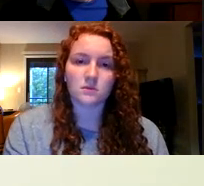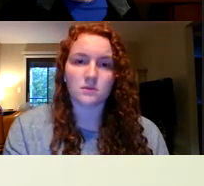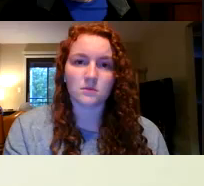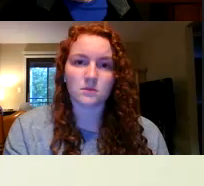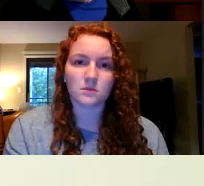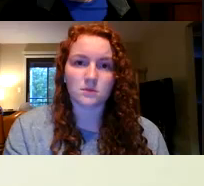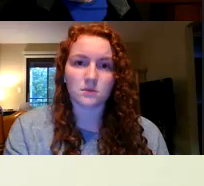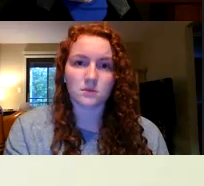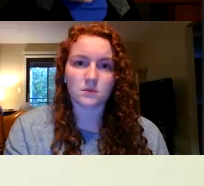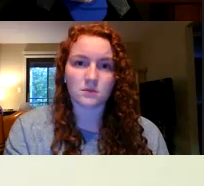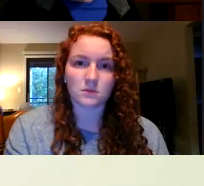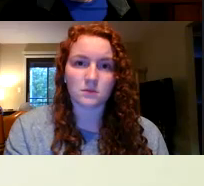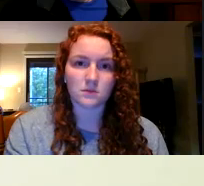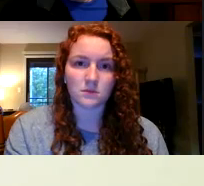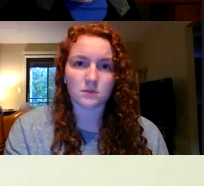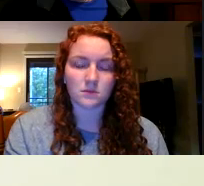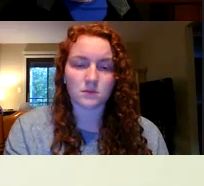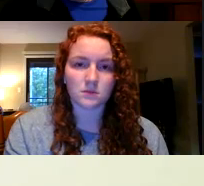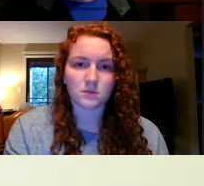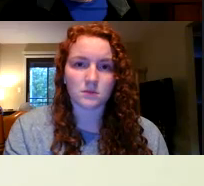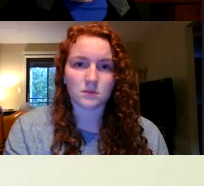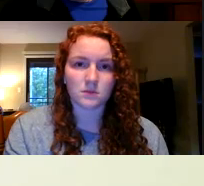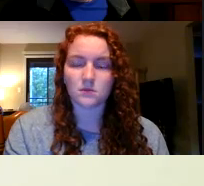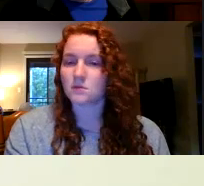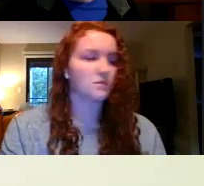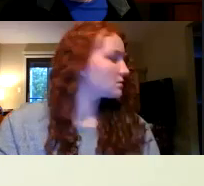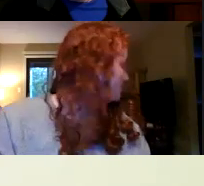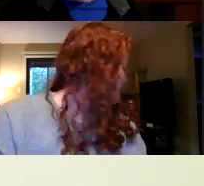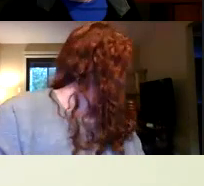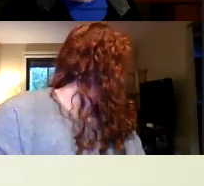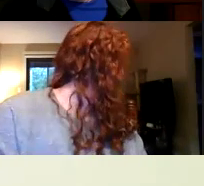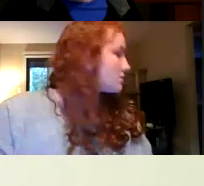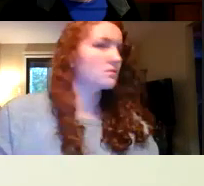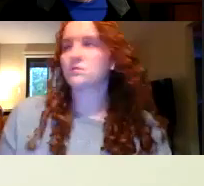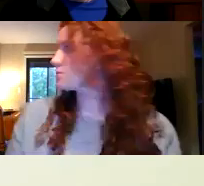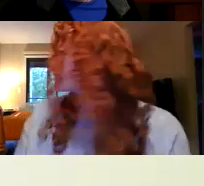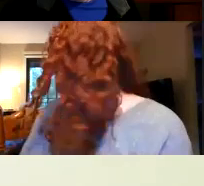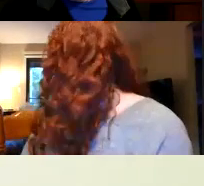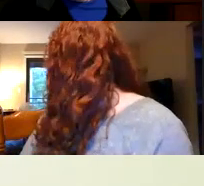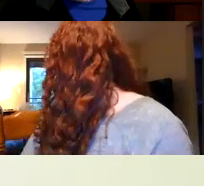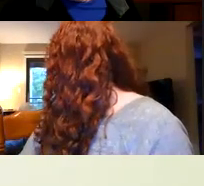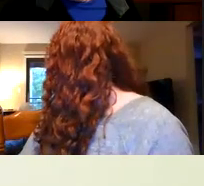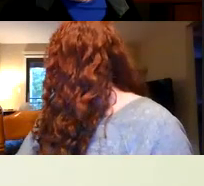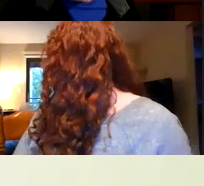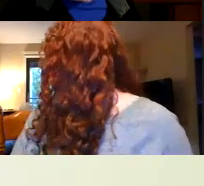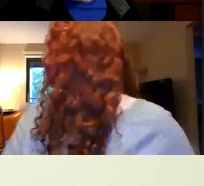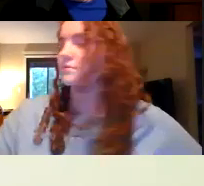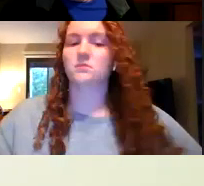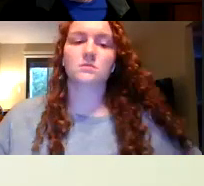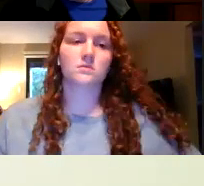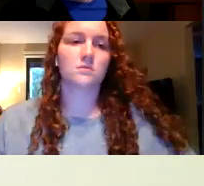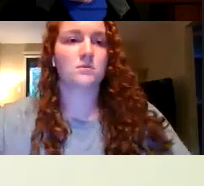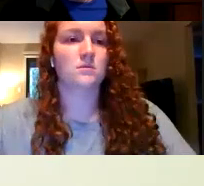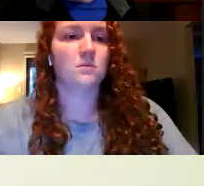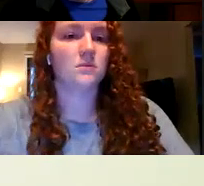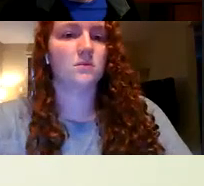a previous diagnosis with the ultrasound, it's not right to do a vaginal examination, because when you do a